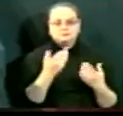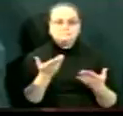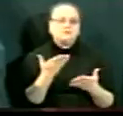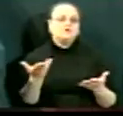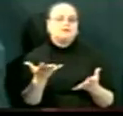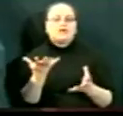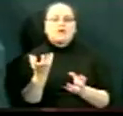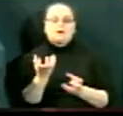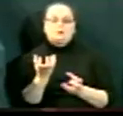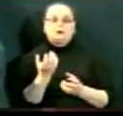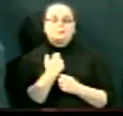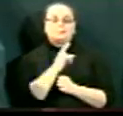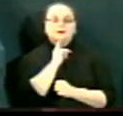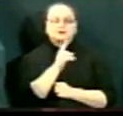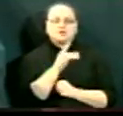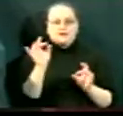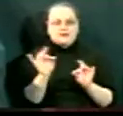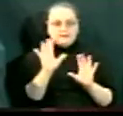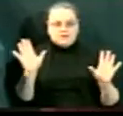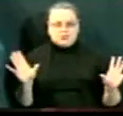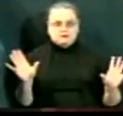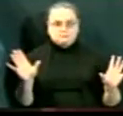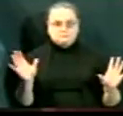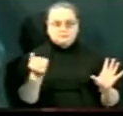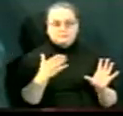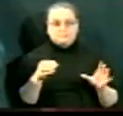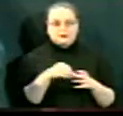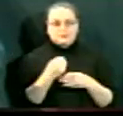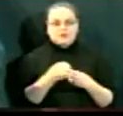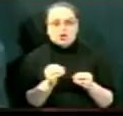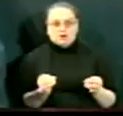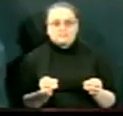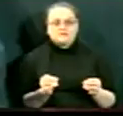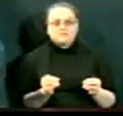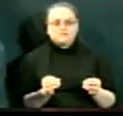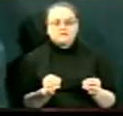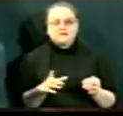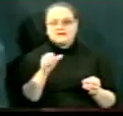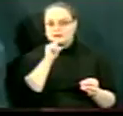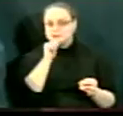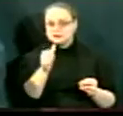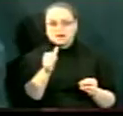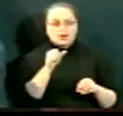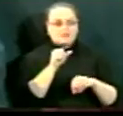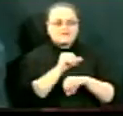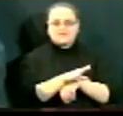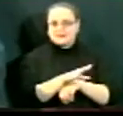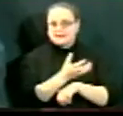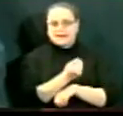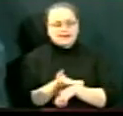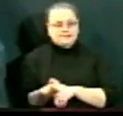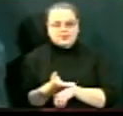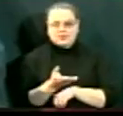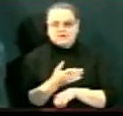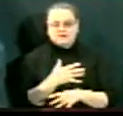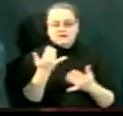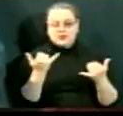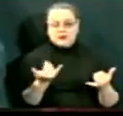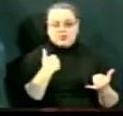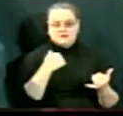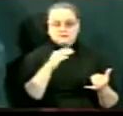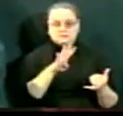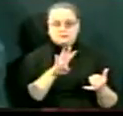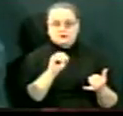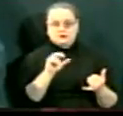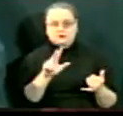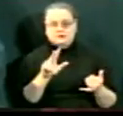thing I want to make sure that it's clear to all that are in office and that all, this does not affect anybody that currently has a